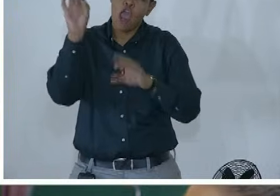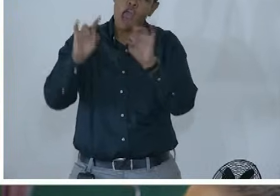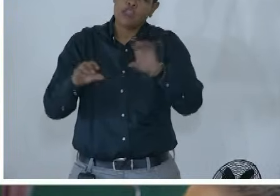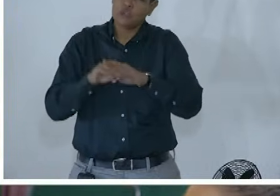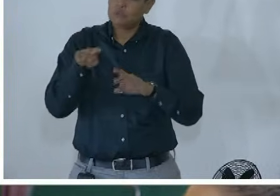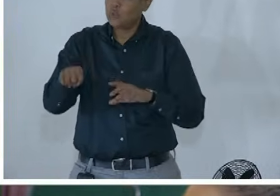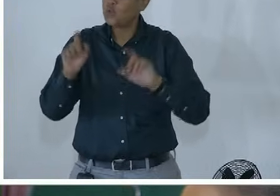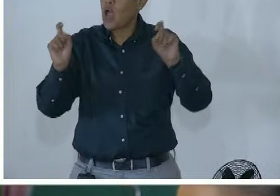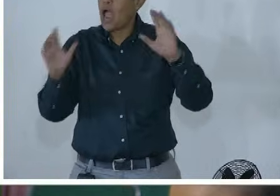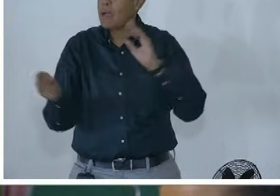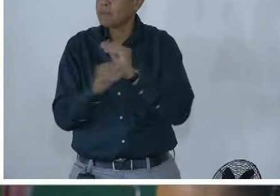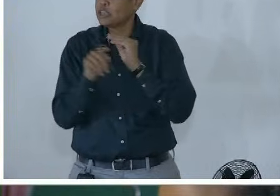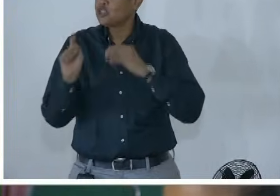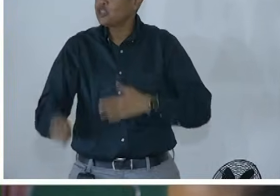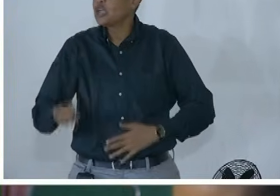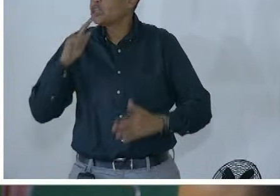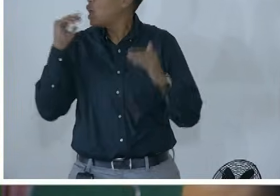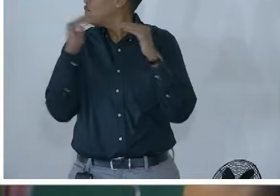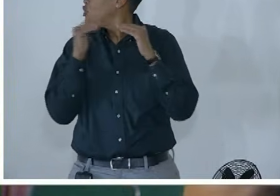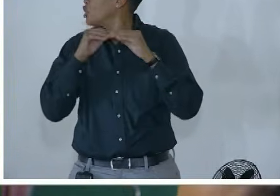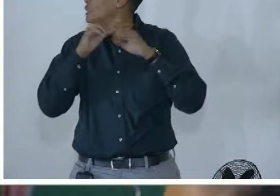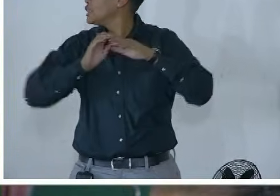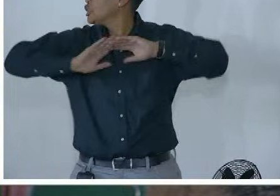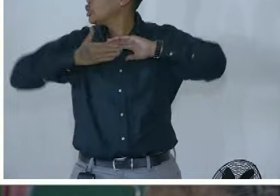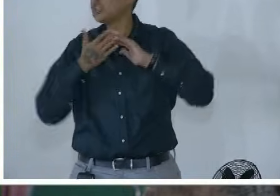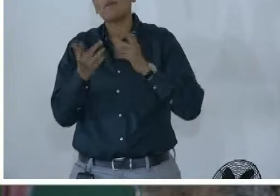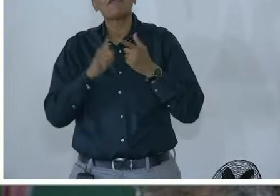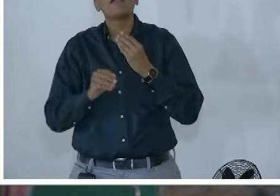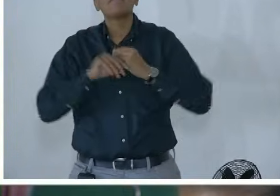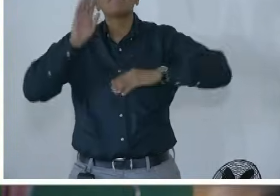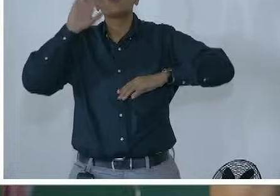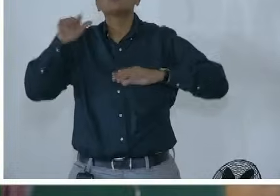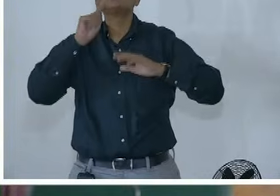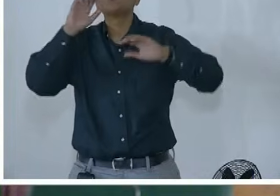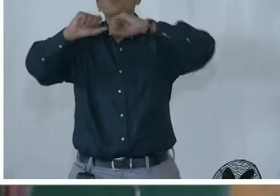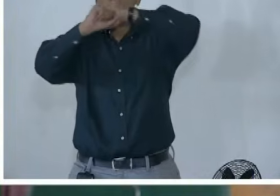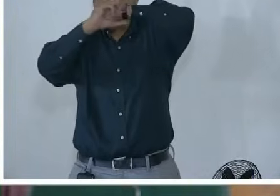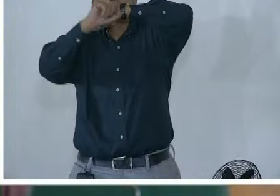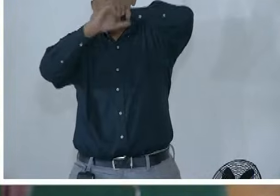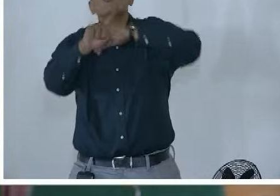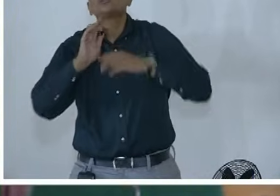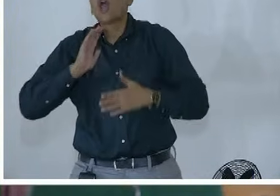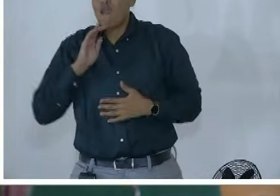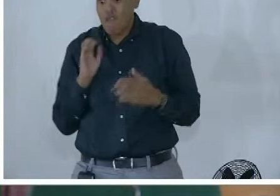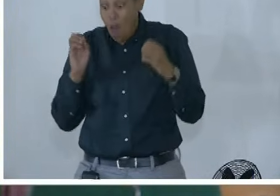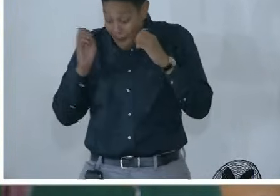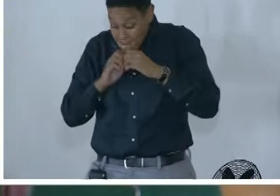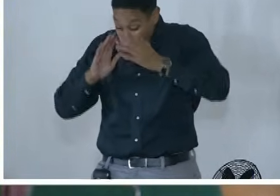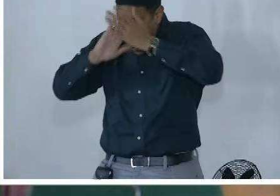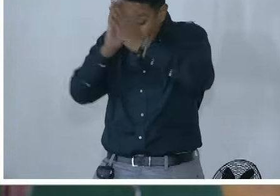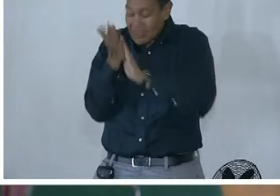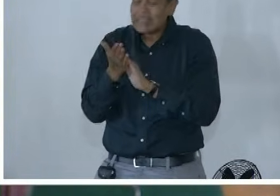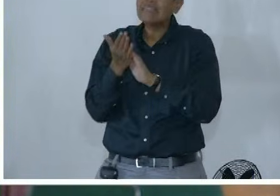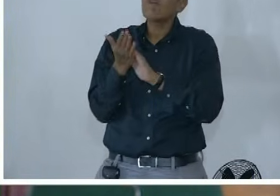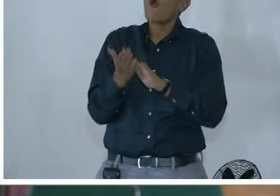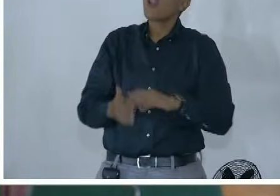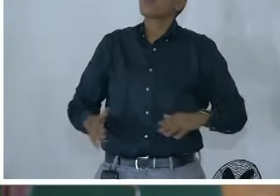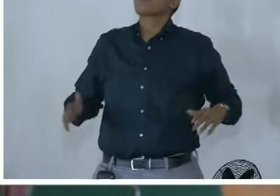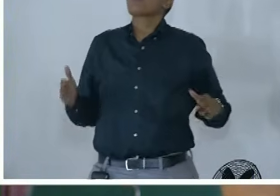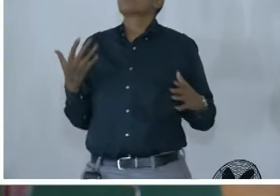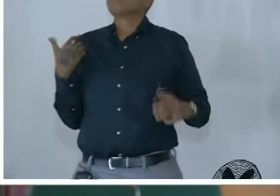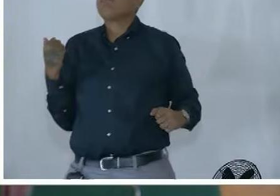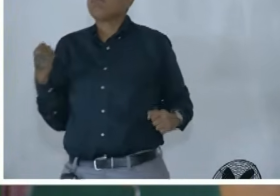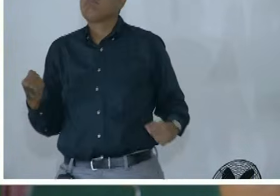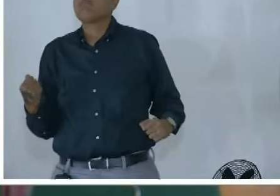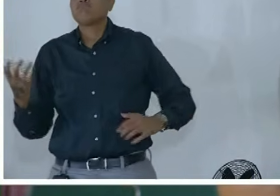the administration of justice in Jamaica and to the promotion of a more peaceful,